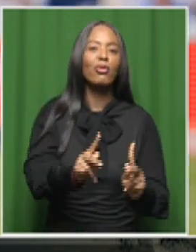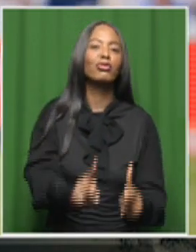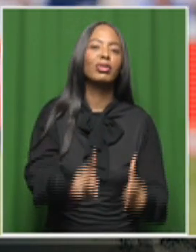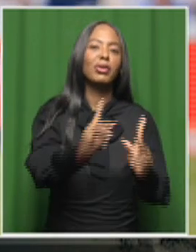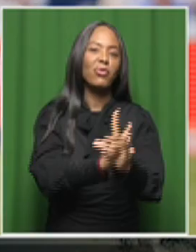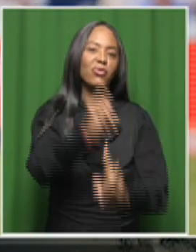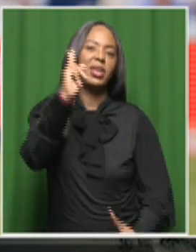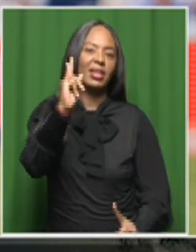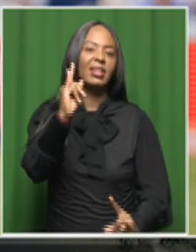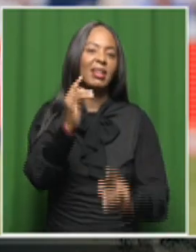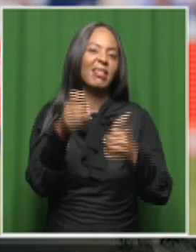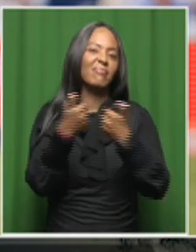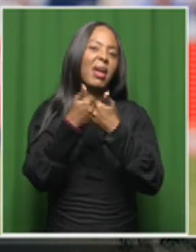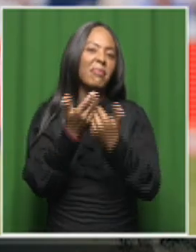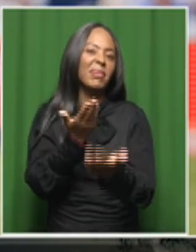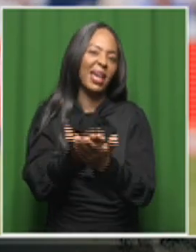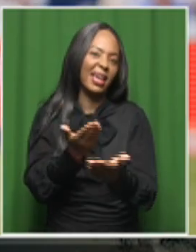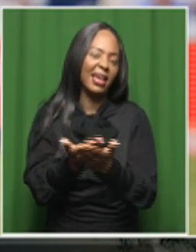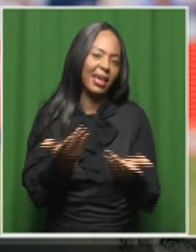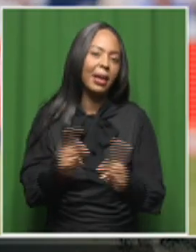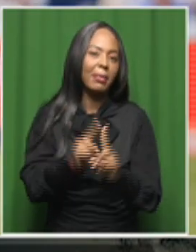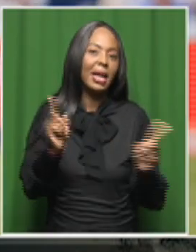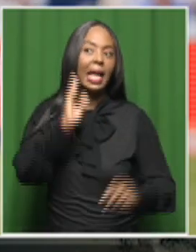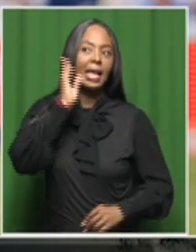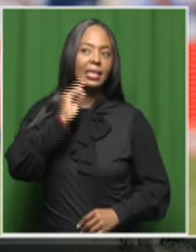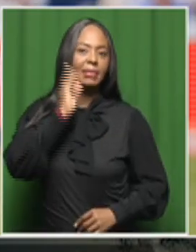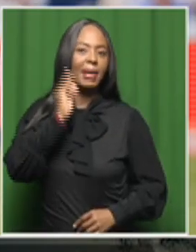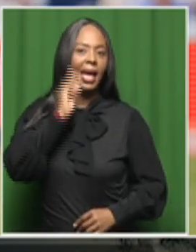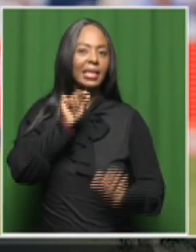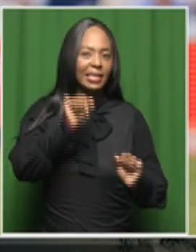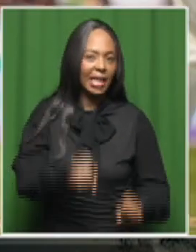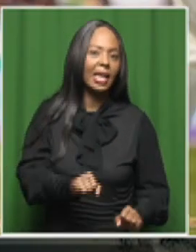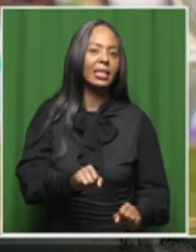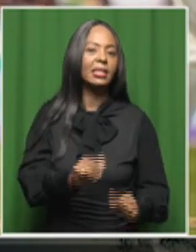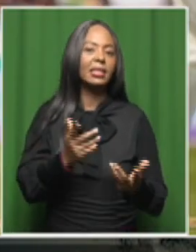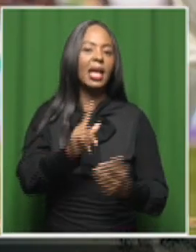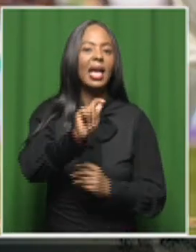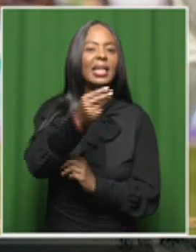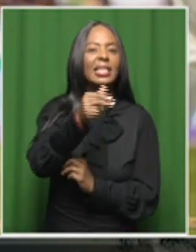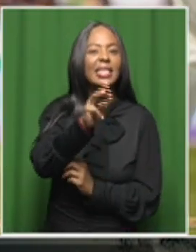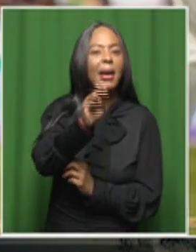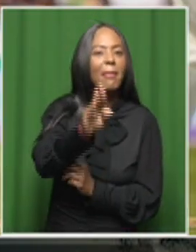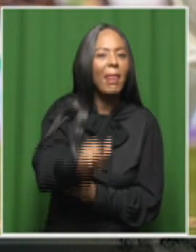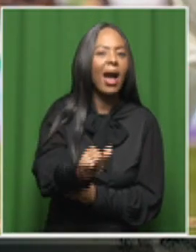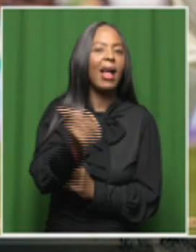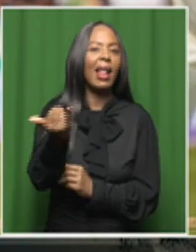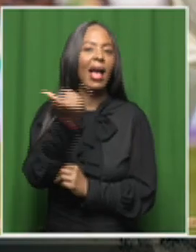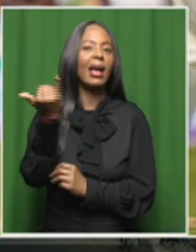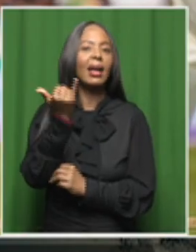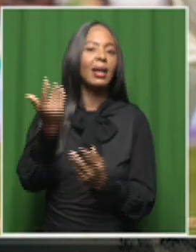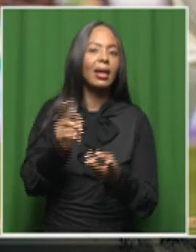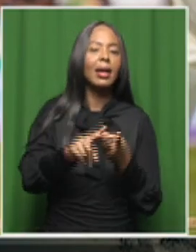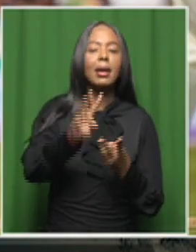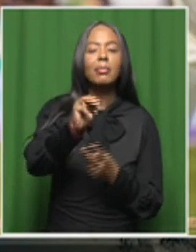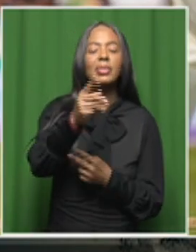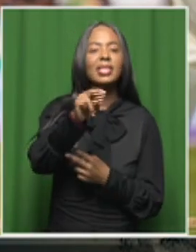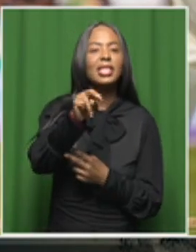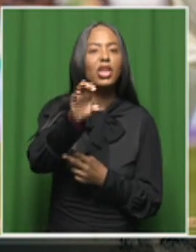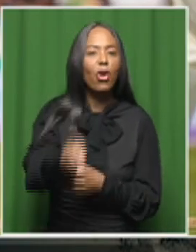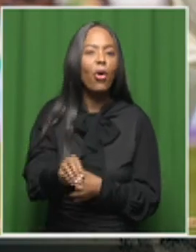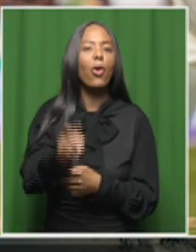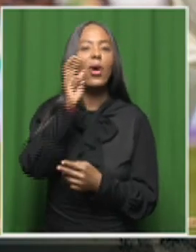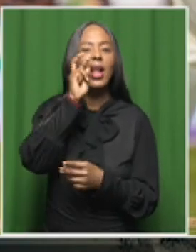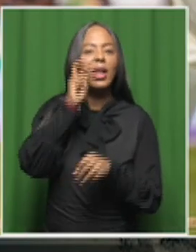winning this Test maze. Of course, you need your experienced players to come to the fore. You need your Tembas, you need your Bellinghams, the guys who have played county